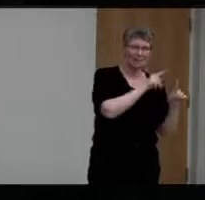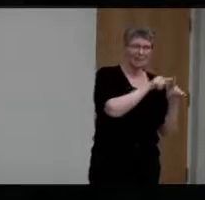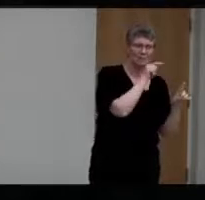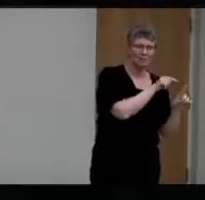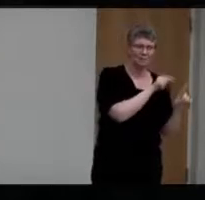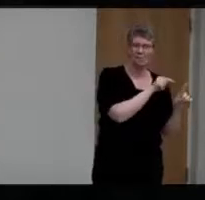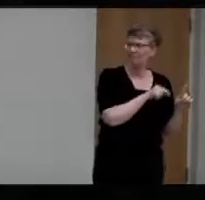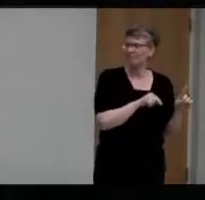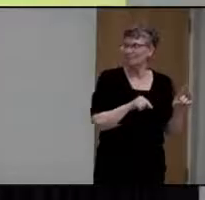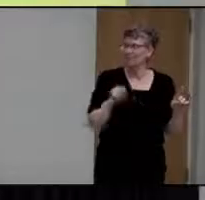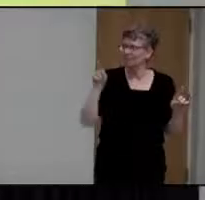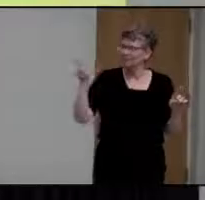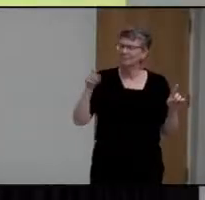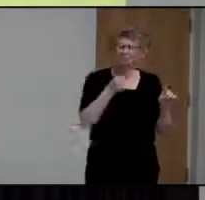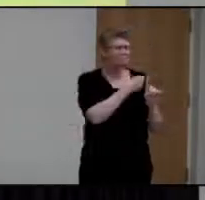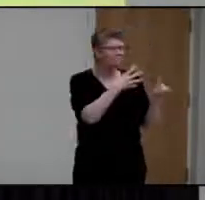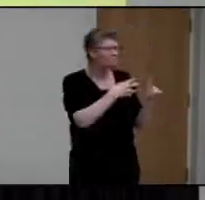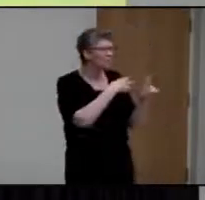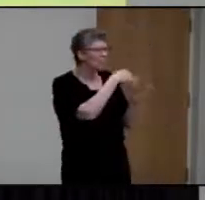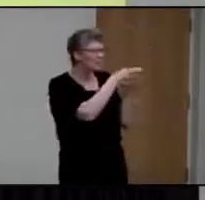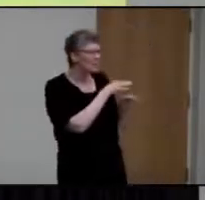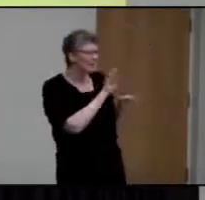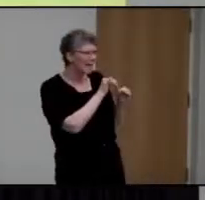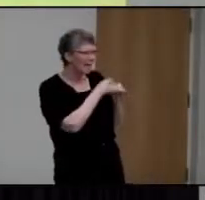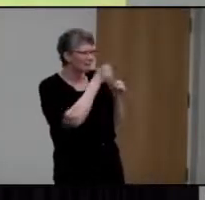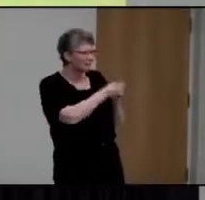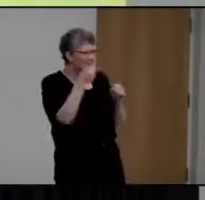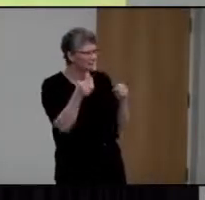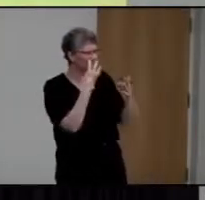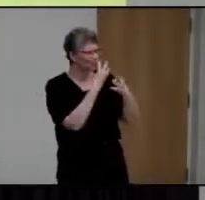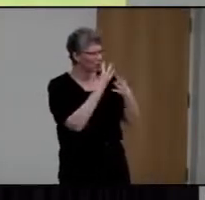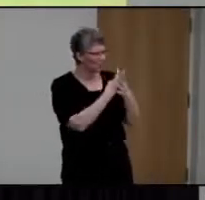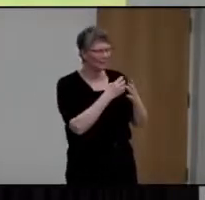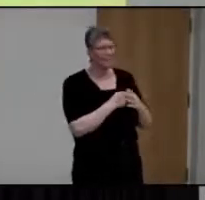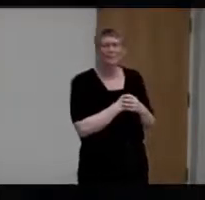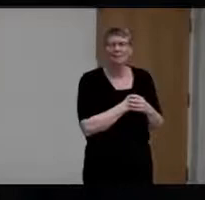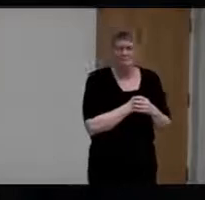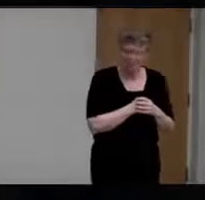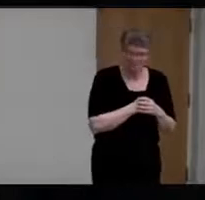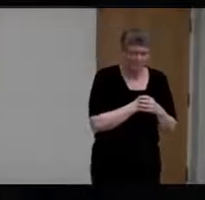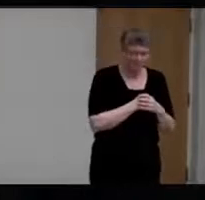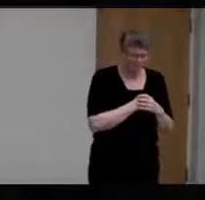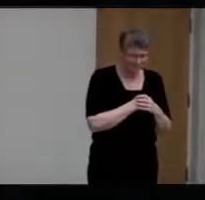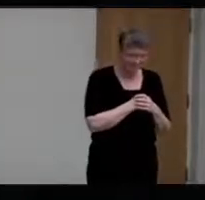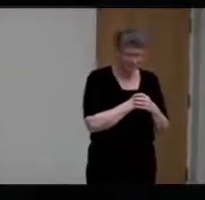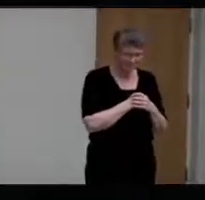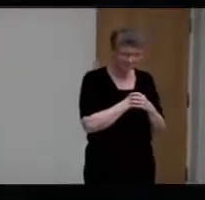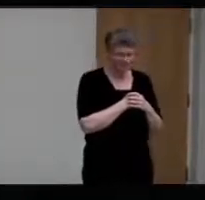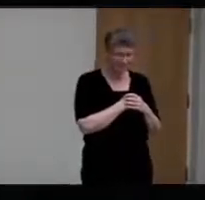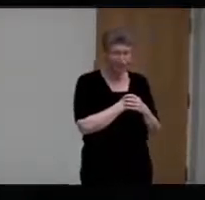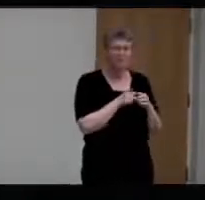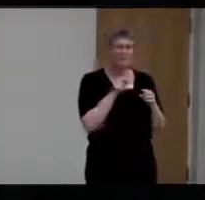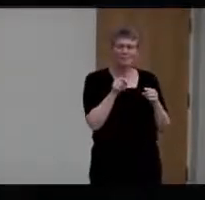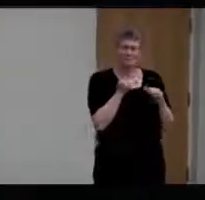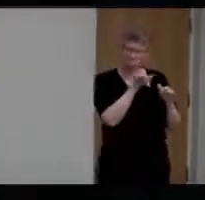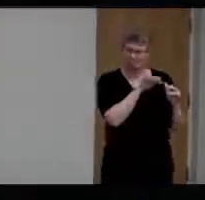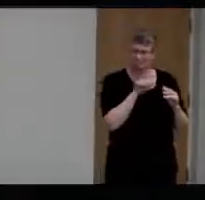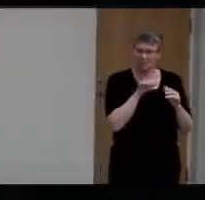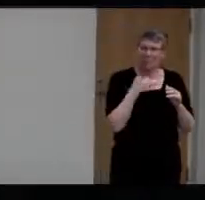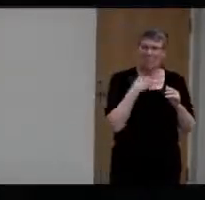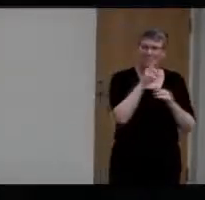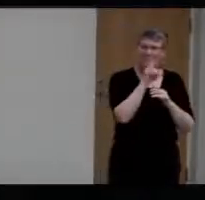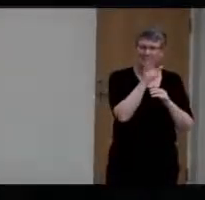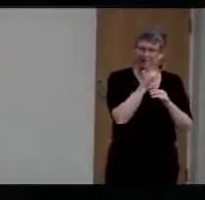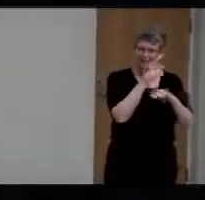Like how that actually would happen? So it's sort of the stories that they both told, where you say, okay, well, what's the data we have available that decision makers are